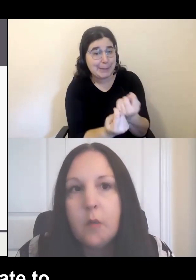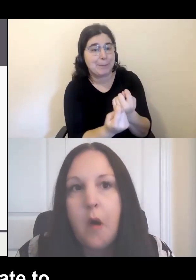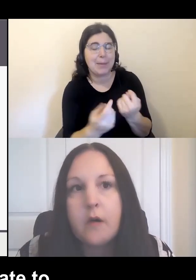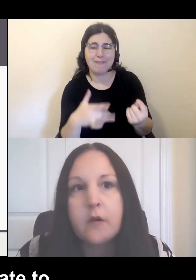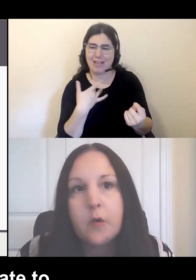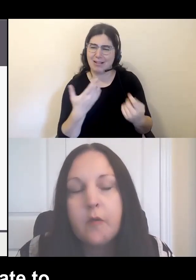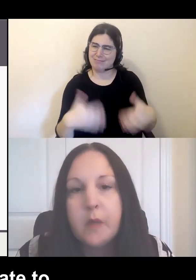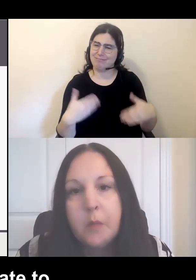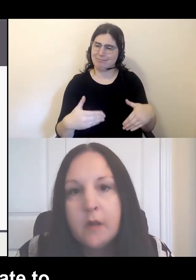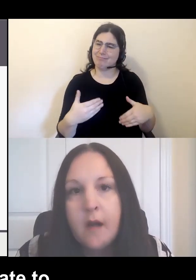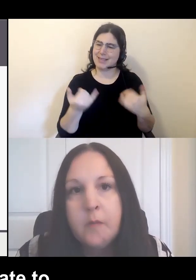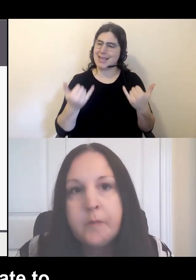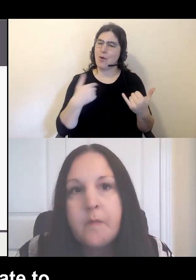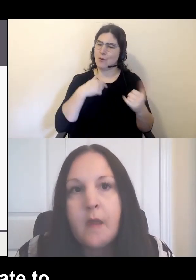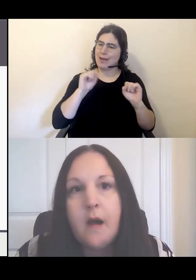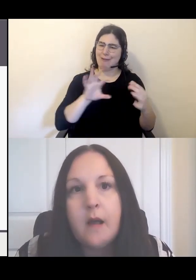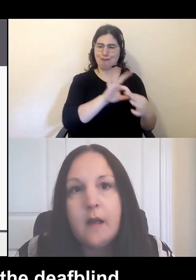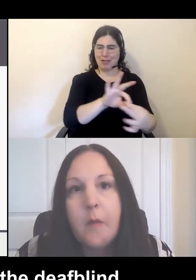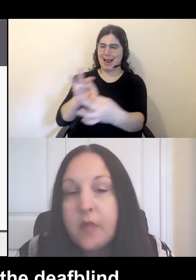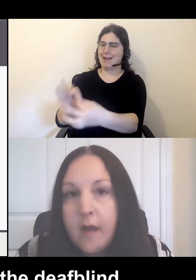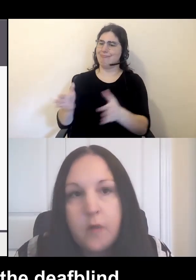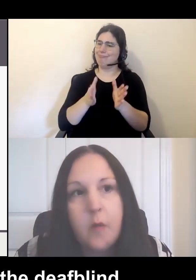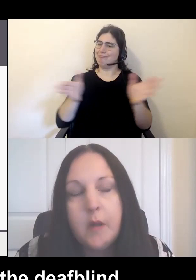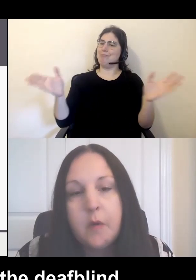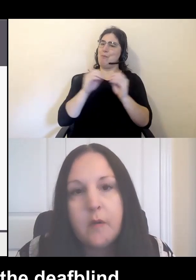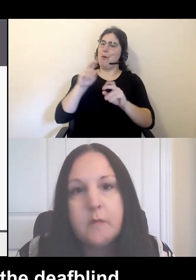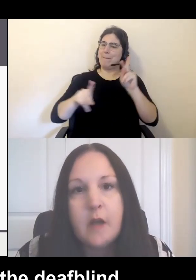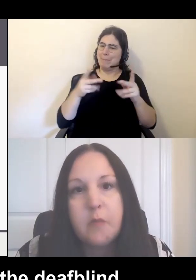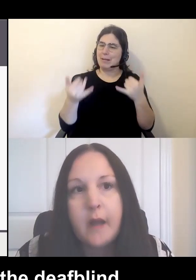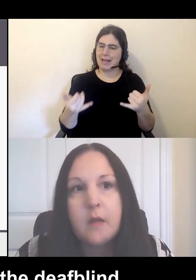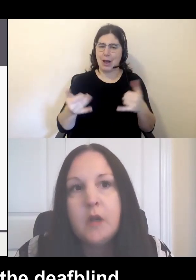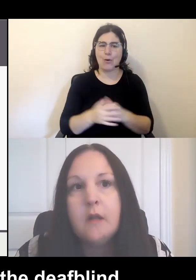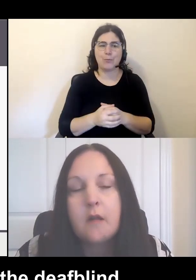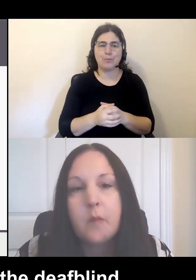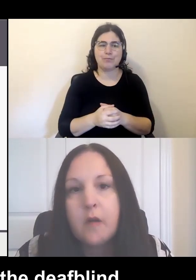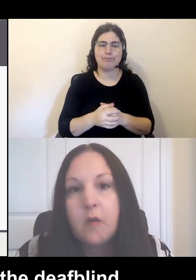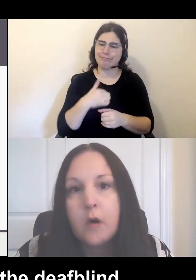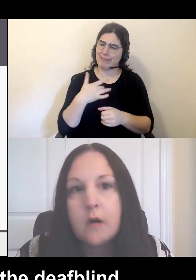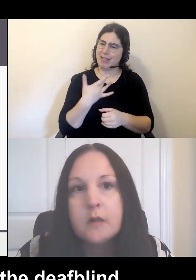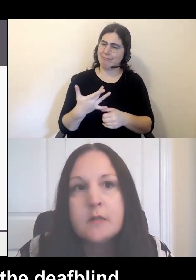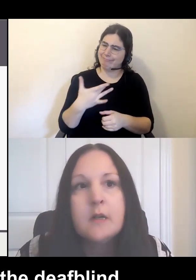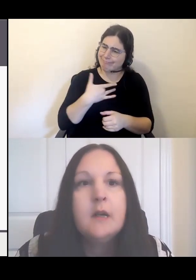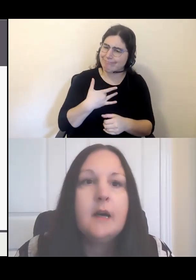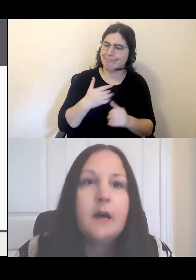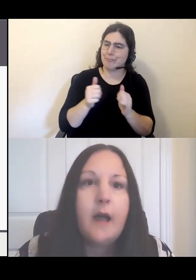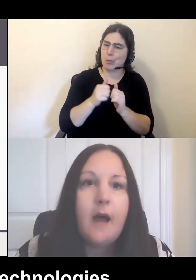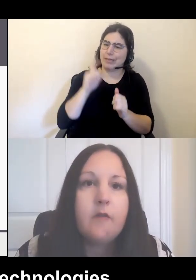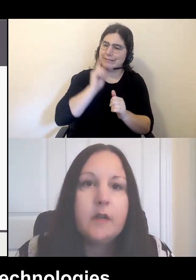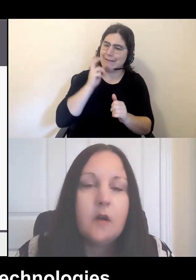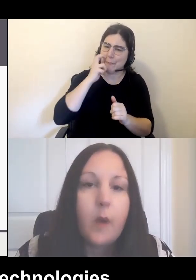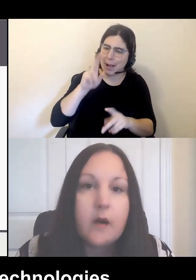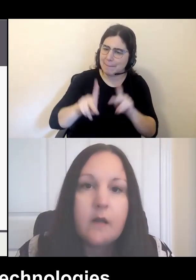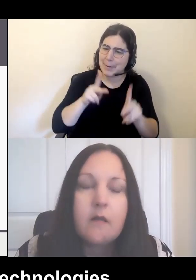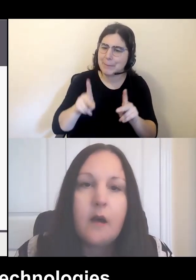relate to a broader group of people now. I empathize with how people from deafblind communities experience the world. I